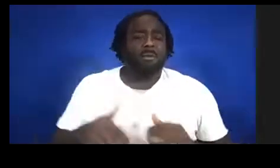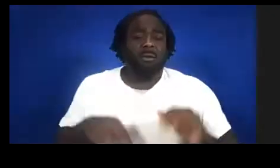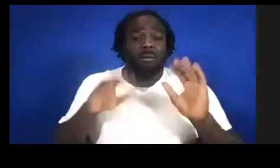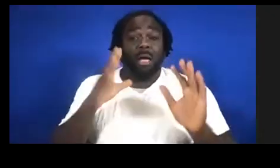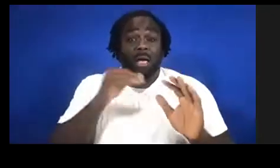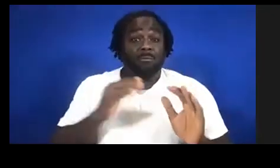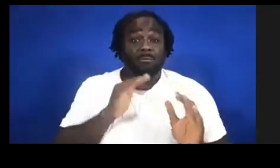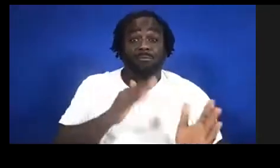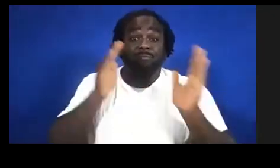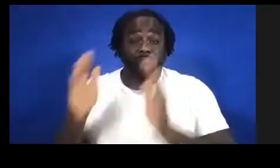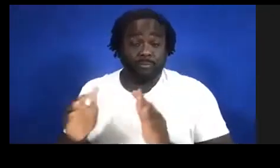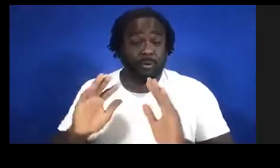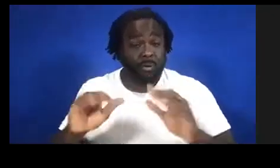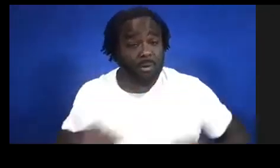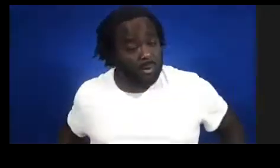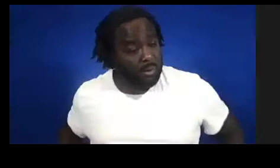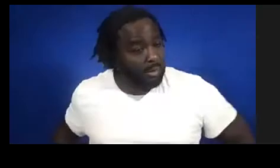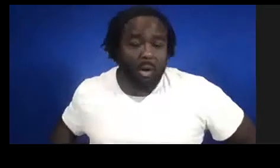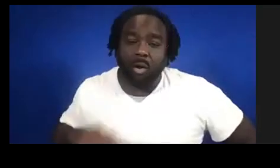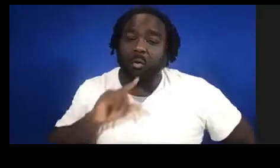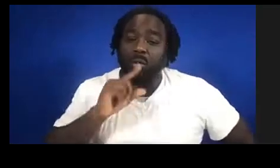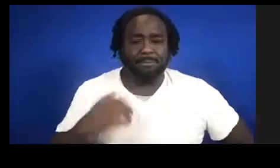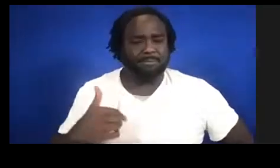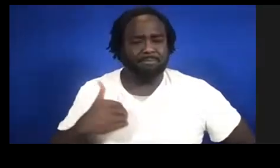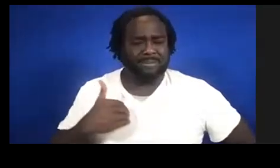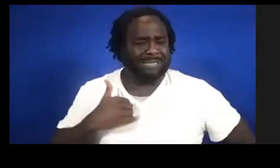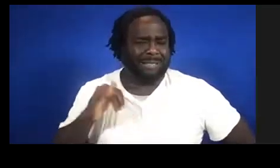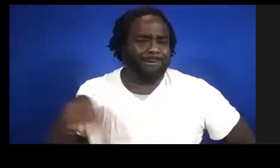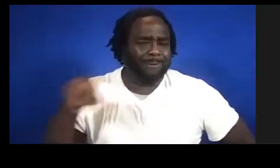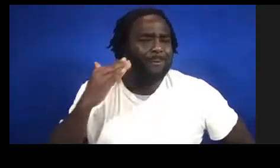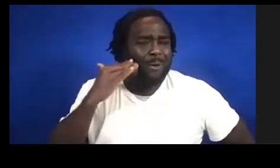All right. I think we good. Um,